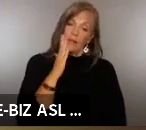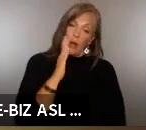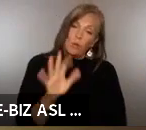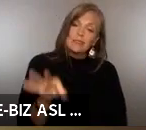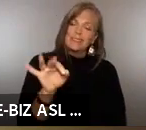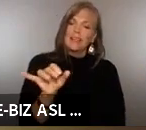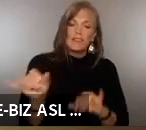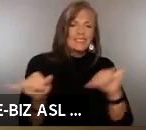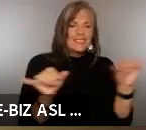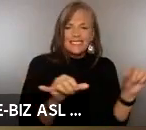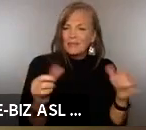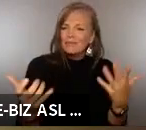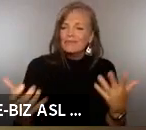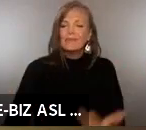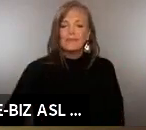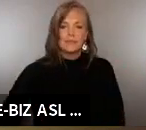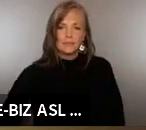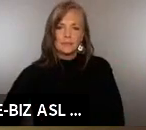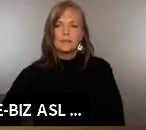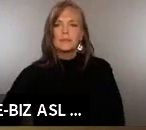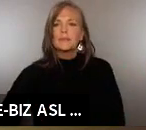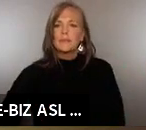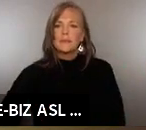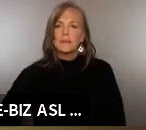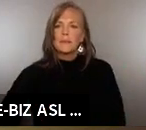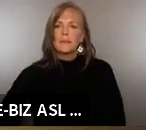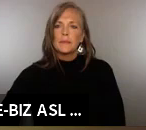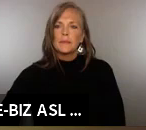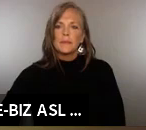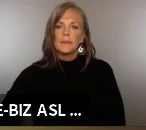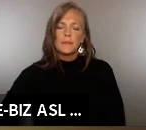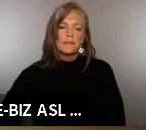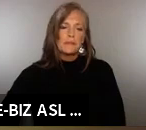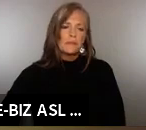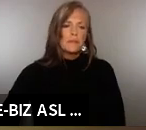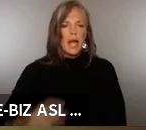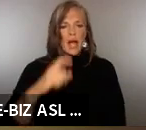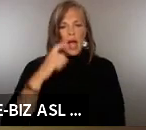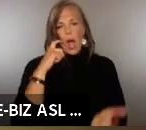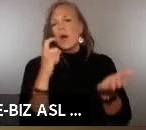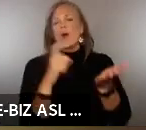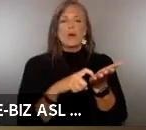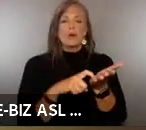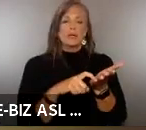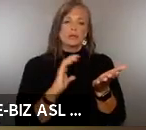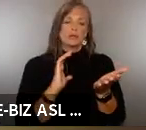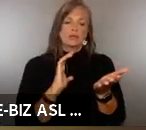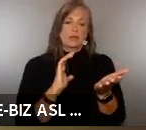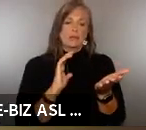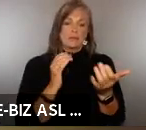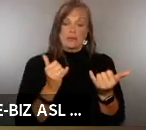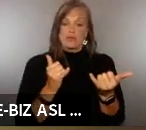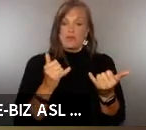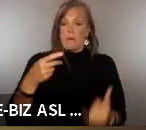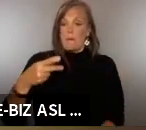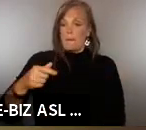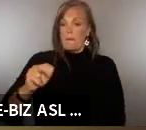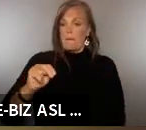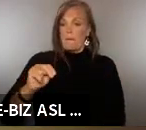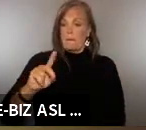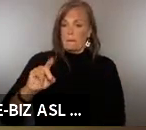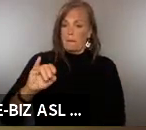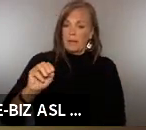totally. And obviously taking into account the pandemic and the seismic shifts of our culture right now, what did you discover